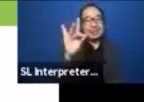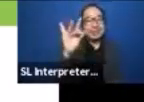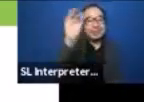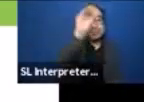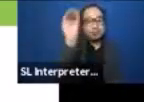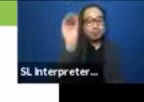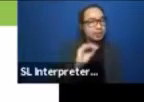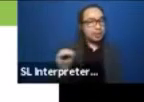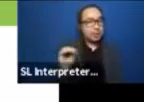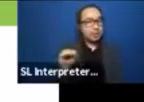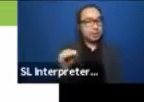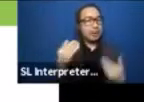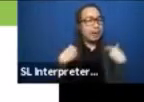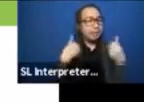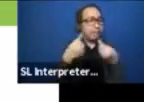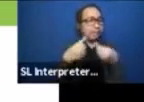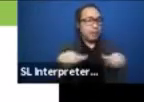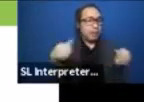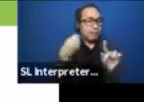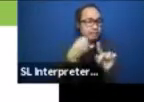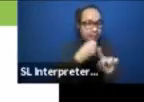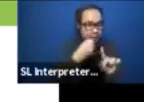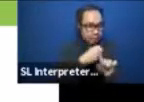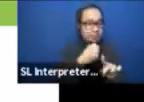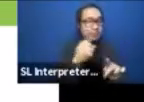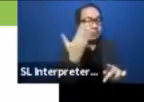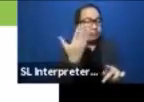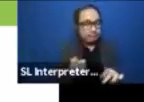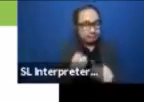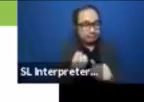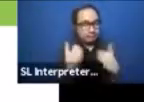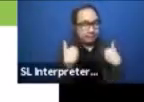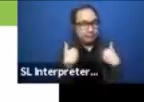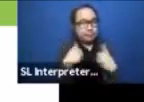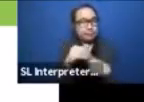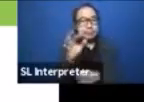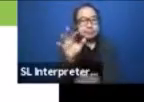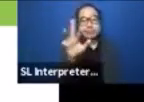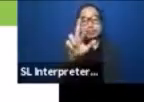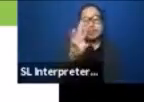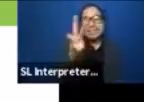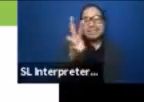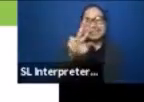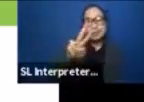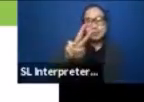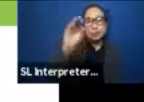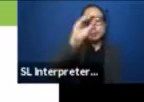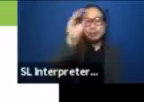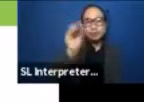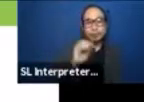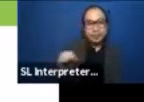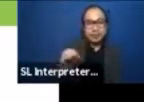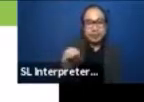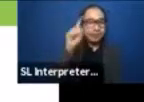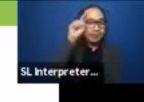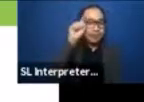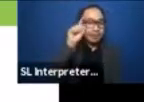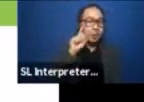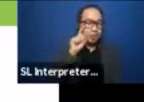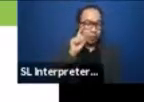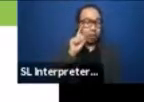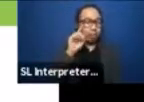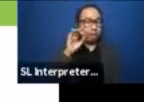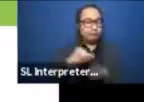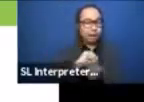any kind of violence from husband. And then 62% of physical violence, sexual violence, and